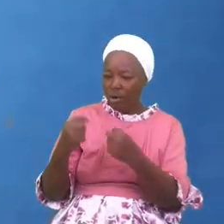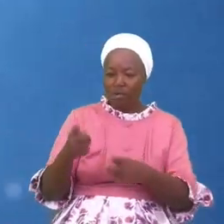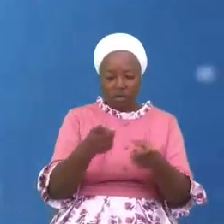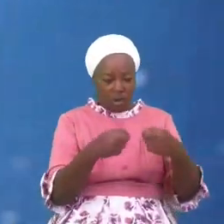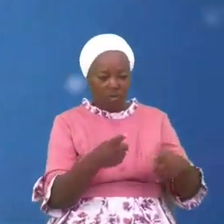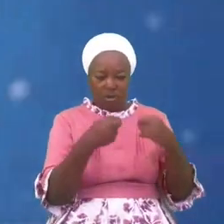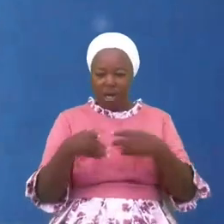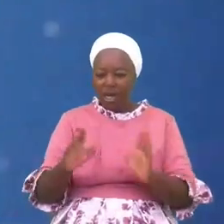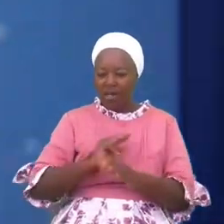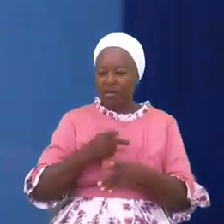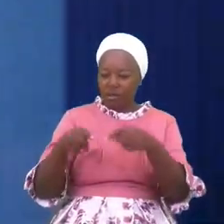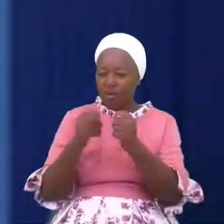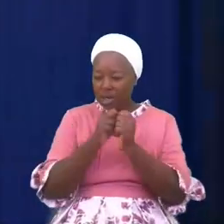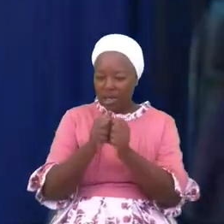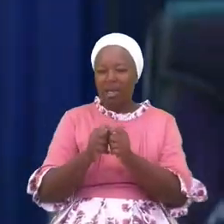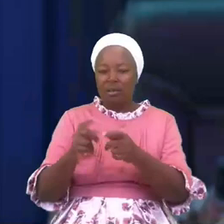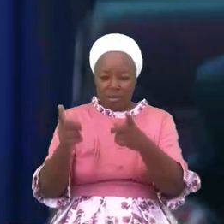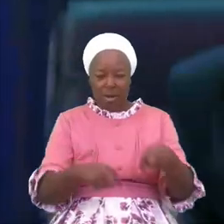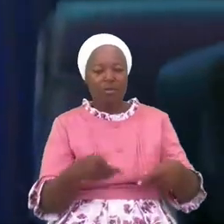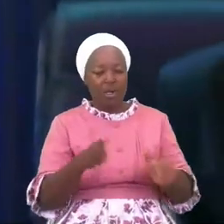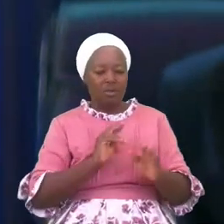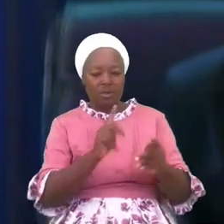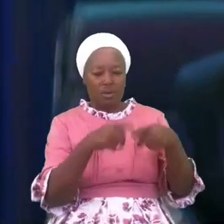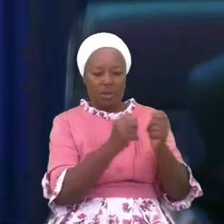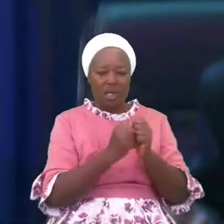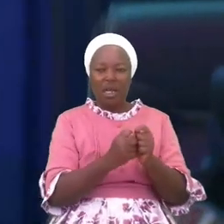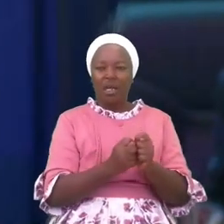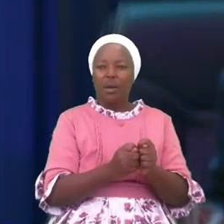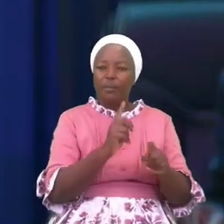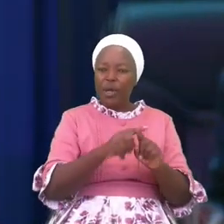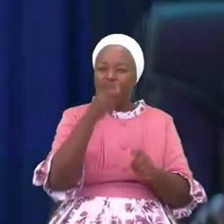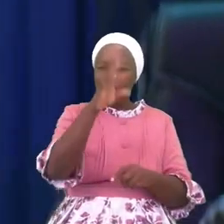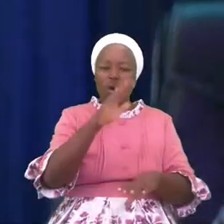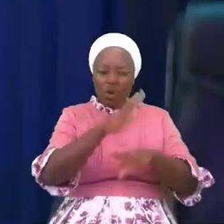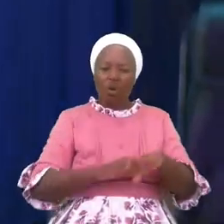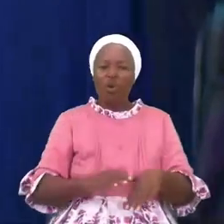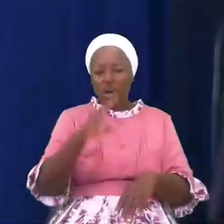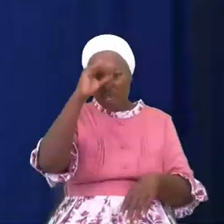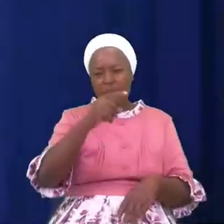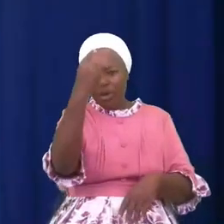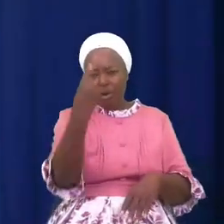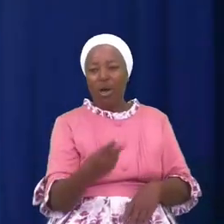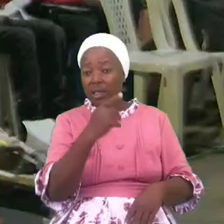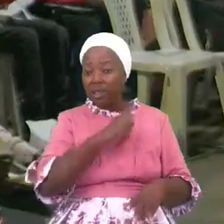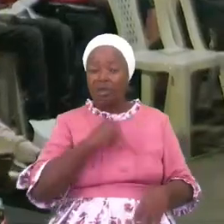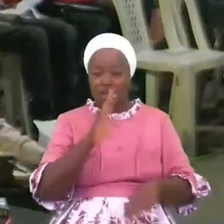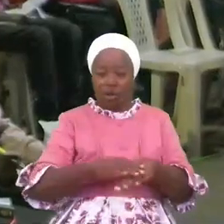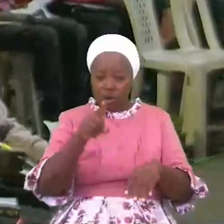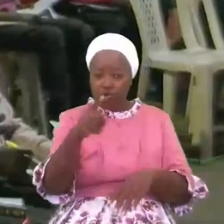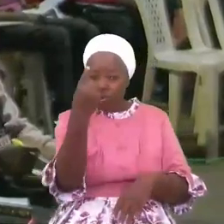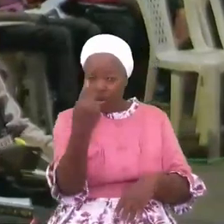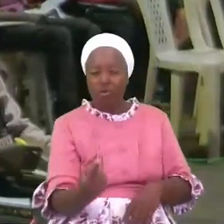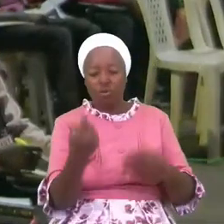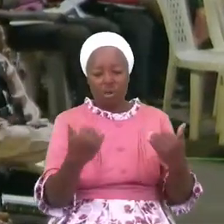called him alone. And the Lord is calling you alone tonight. Yeah. And it will do good in your life. It